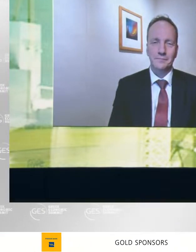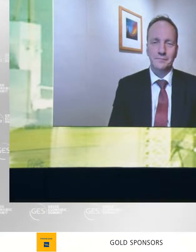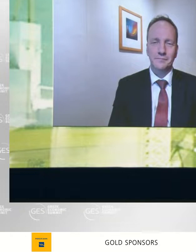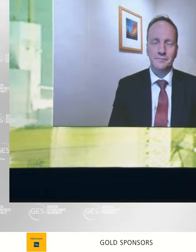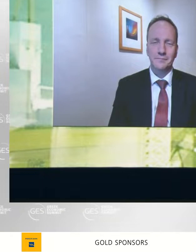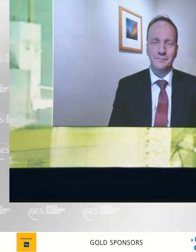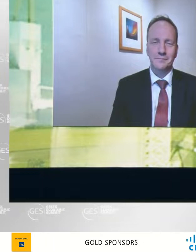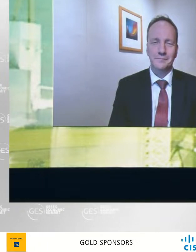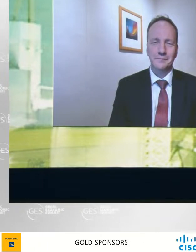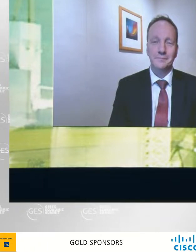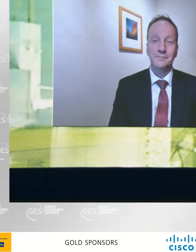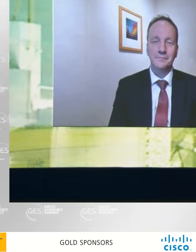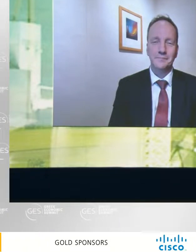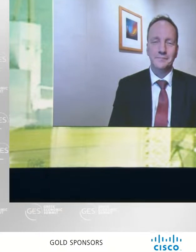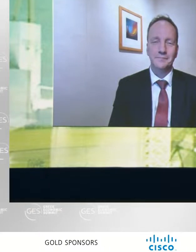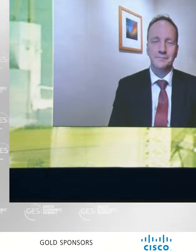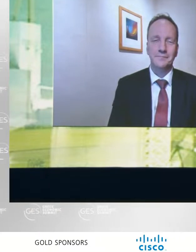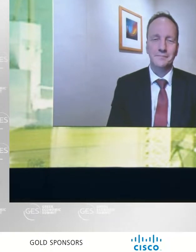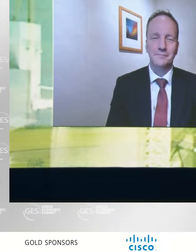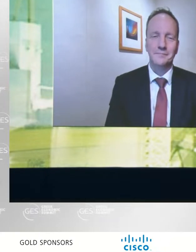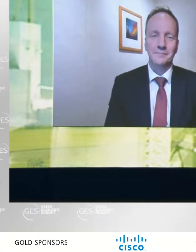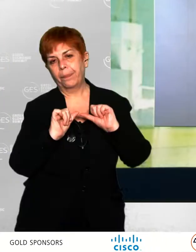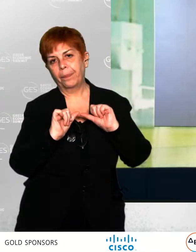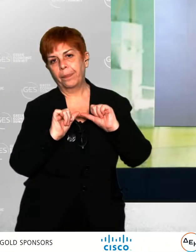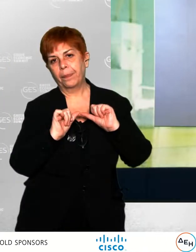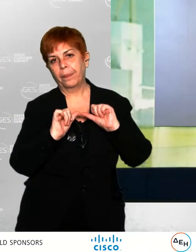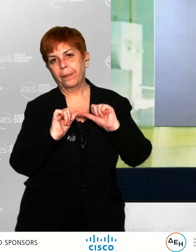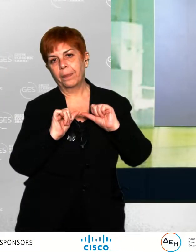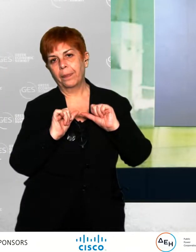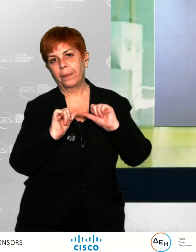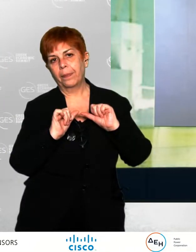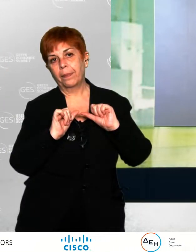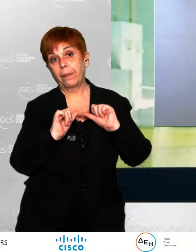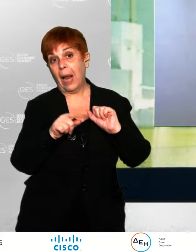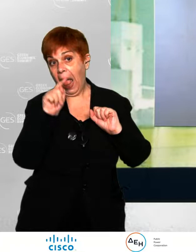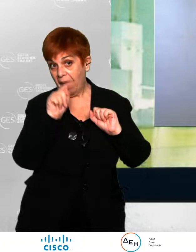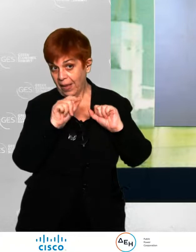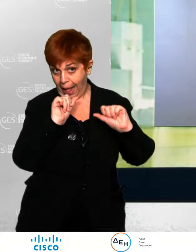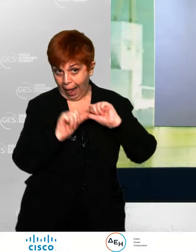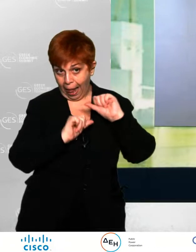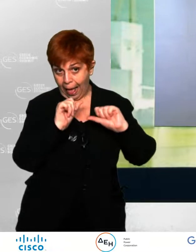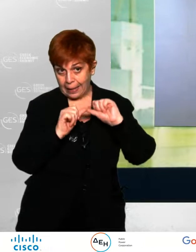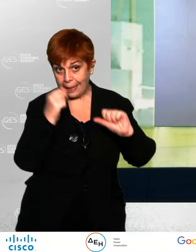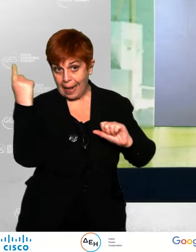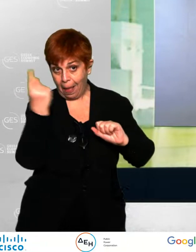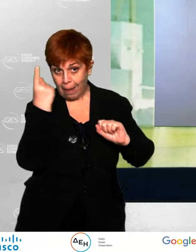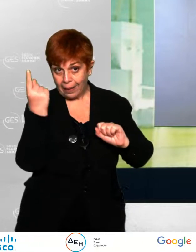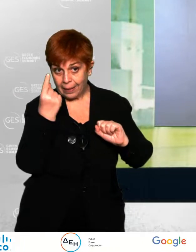Doesn't this particular change that is underway put limits to growth? To remember